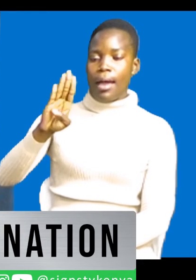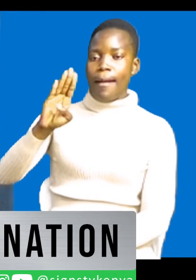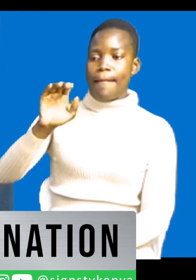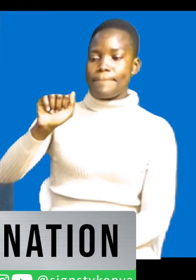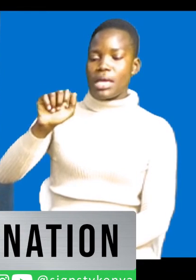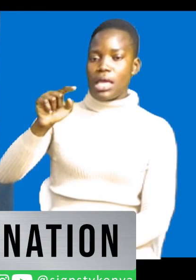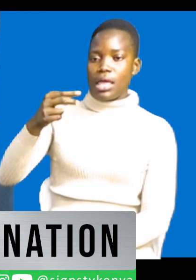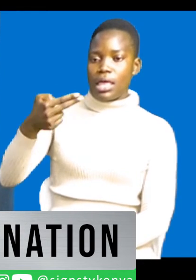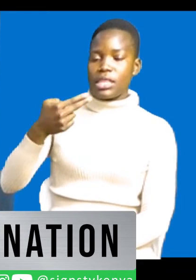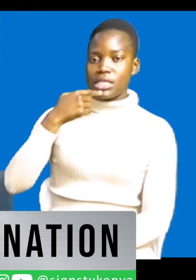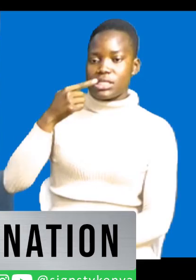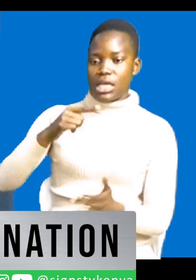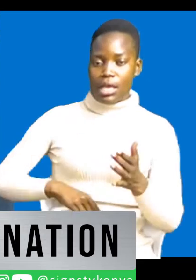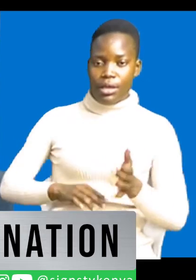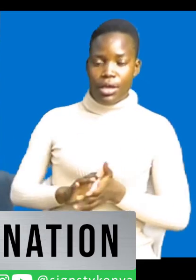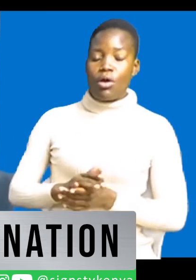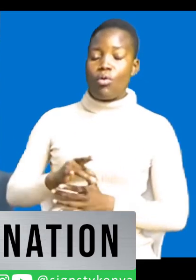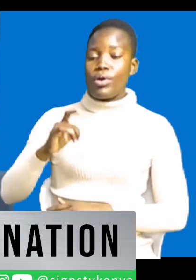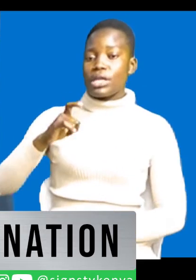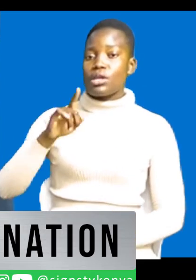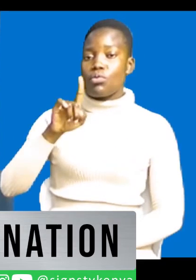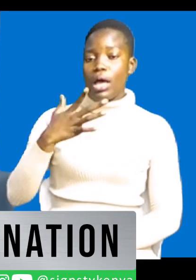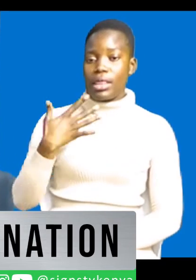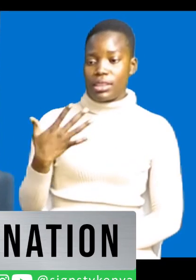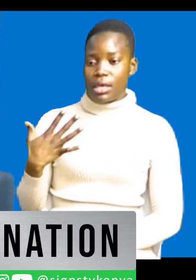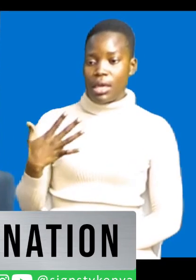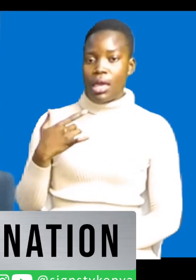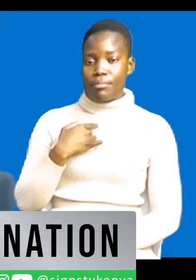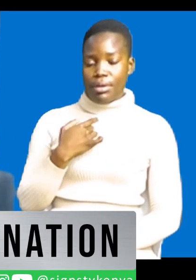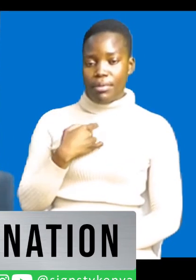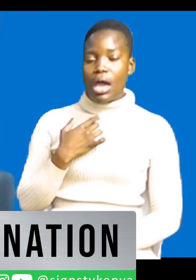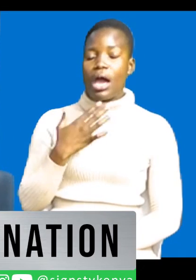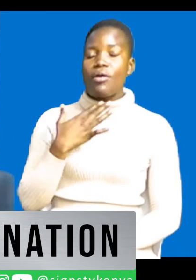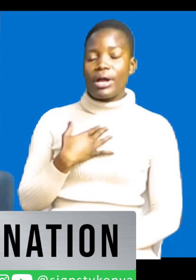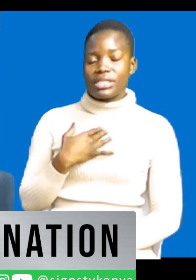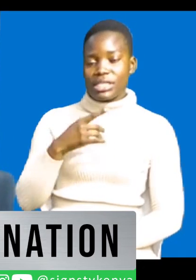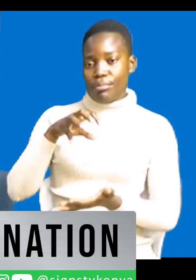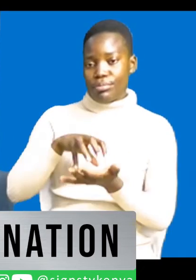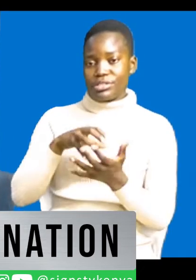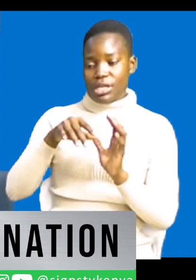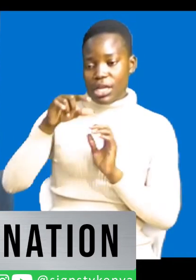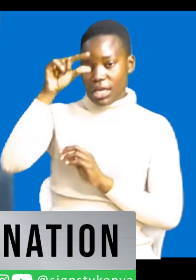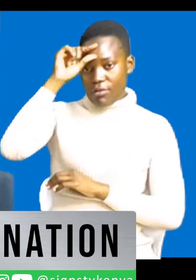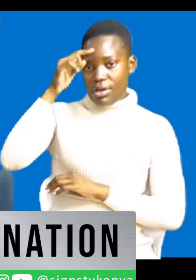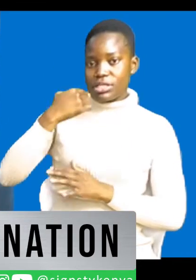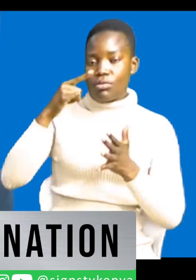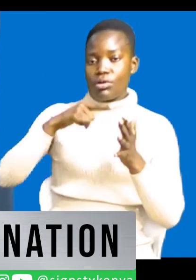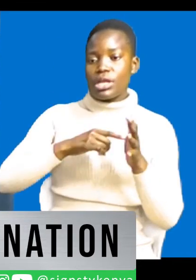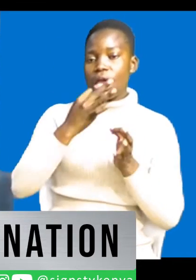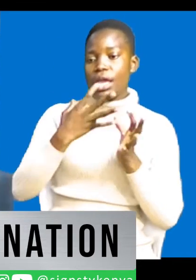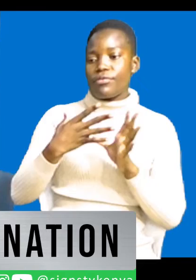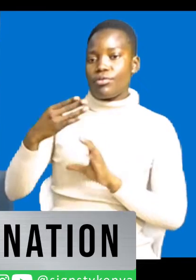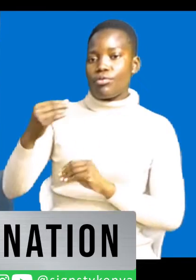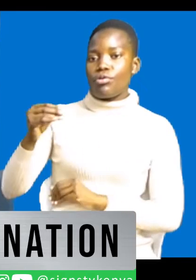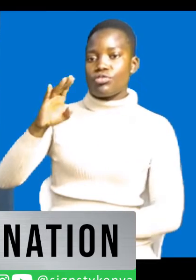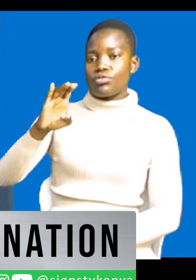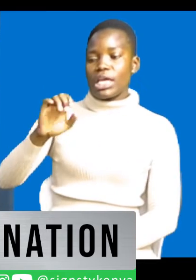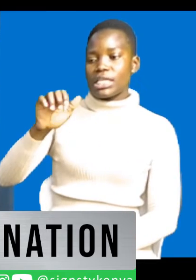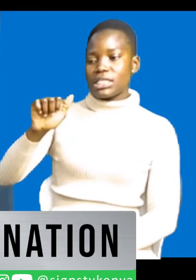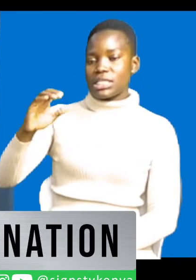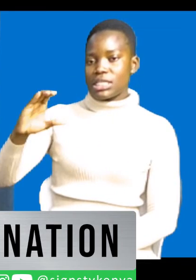sisi tunatakiwa kitu moja. I was running for some office. Tukaambiwa ukienda EACC self